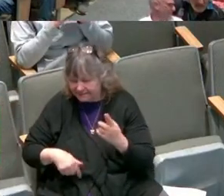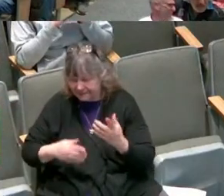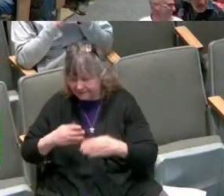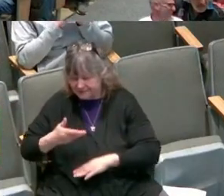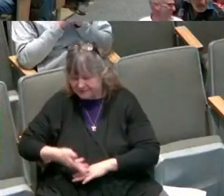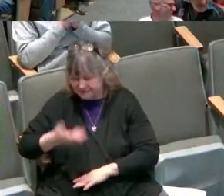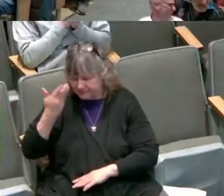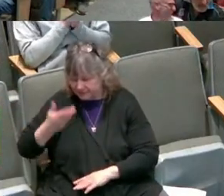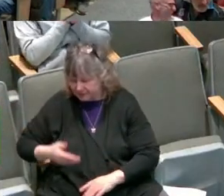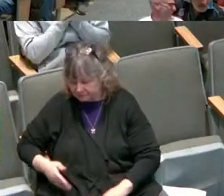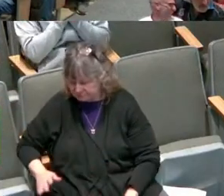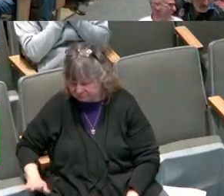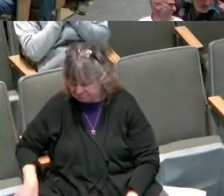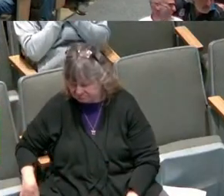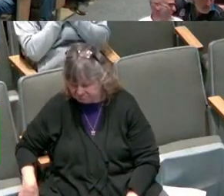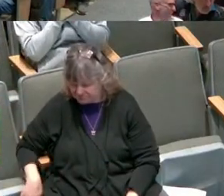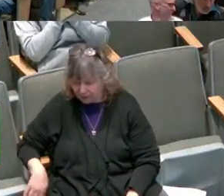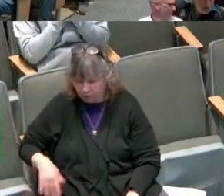okay